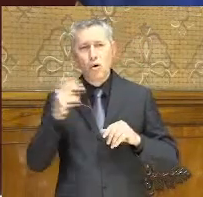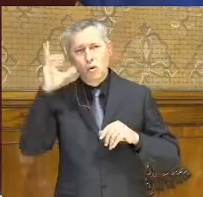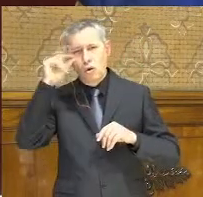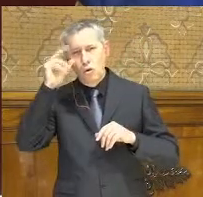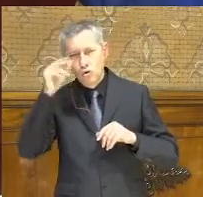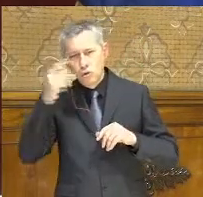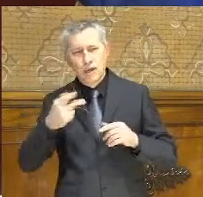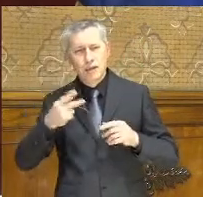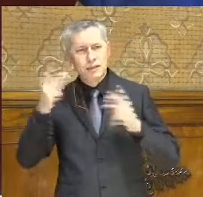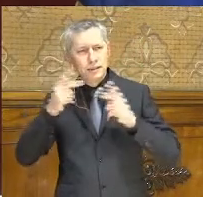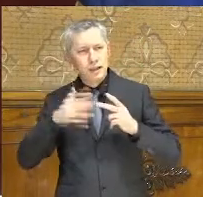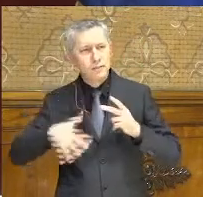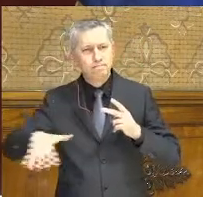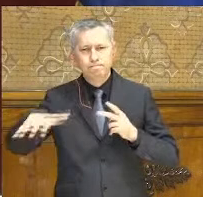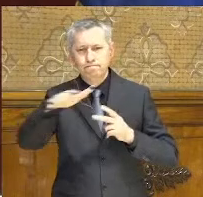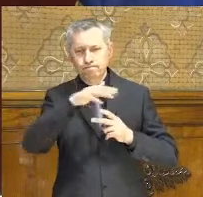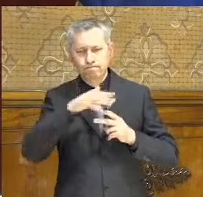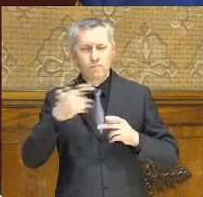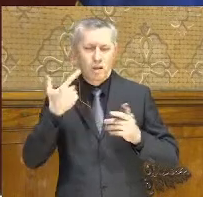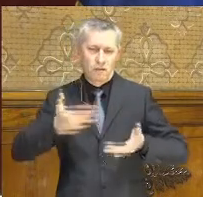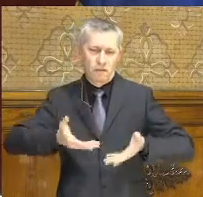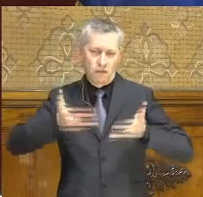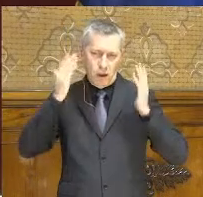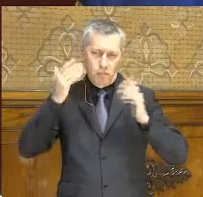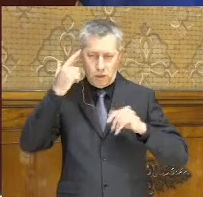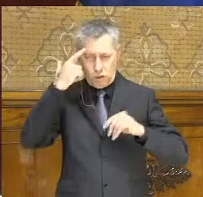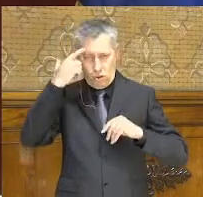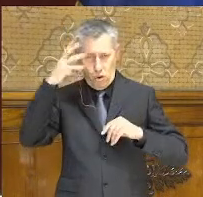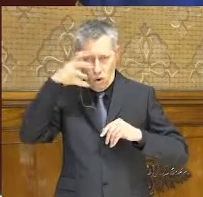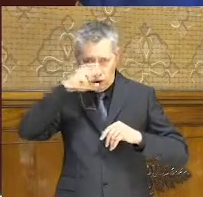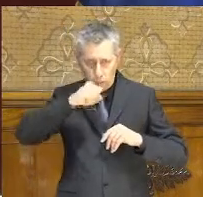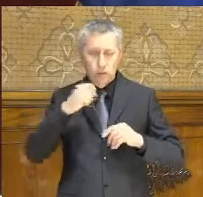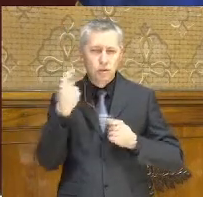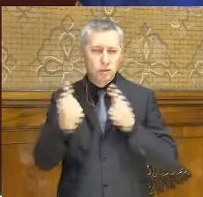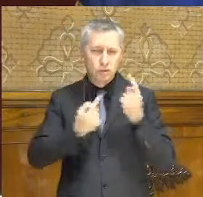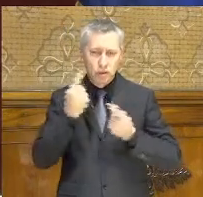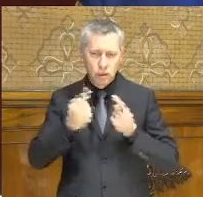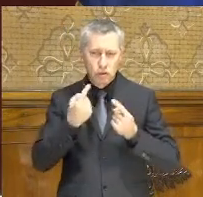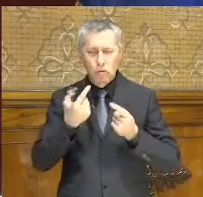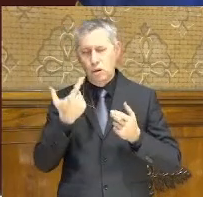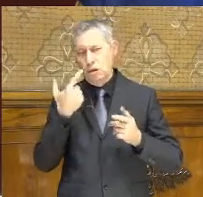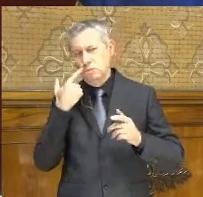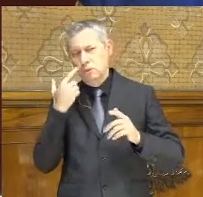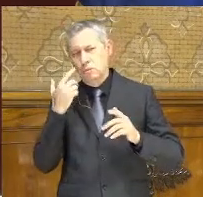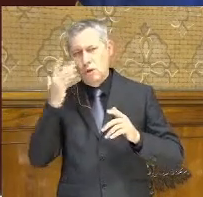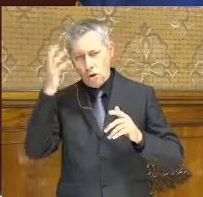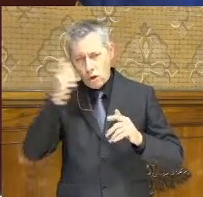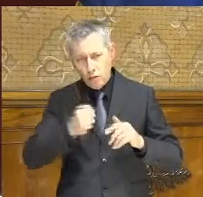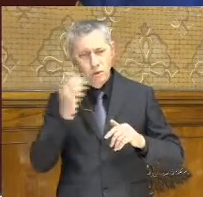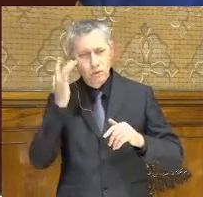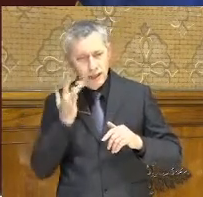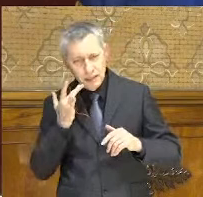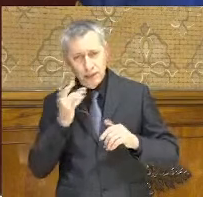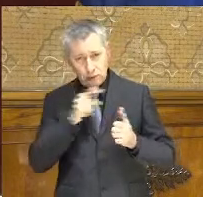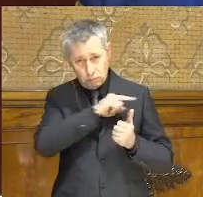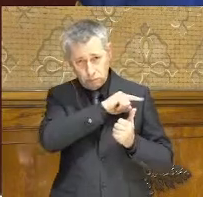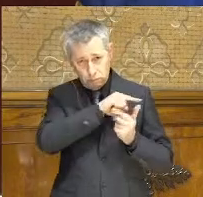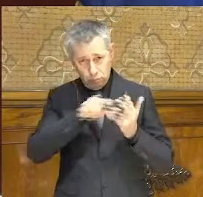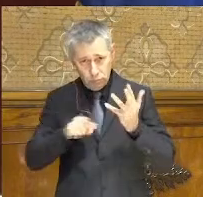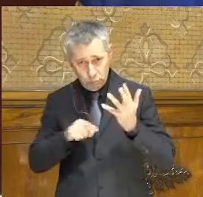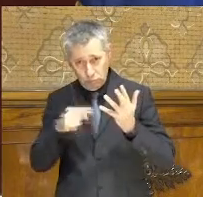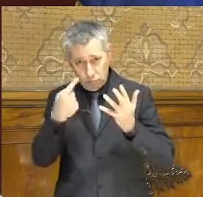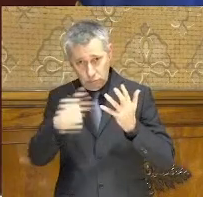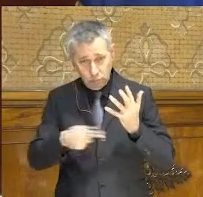actually being deprived of the time of movement, the time of risk. These traumatic or negative